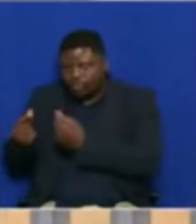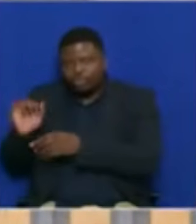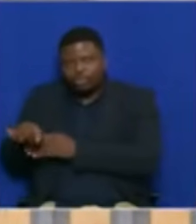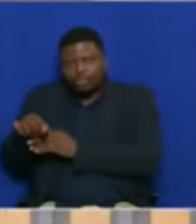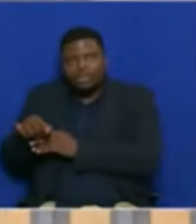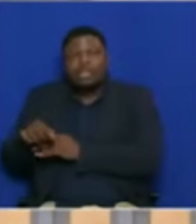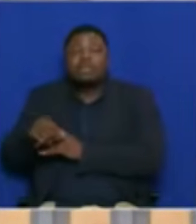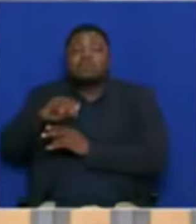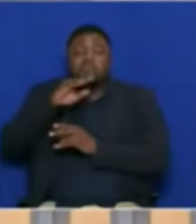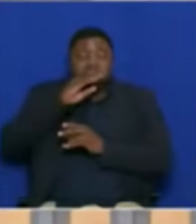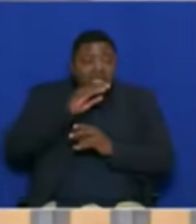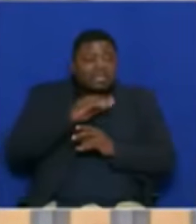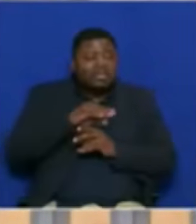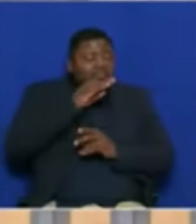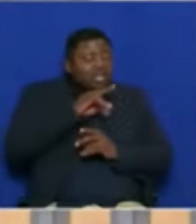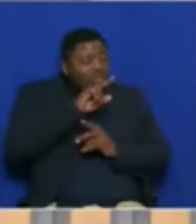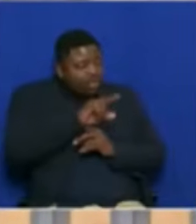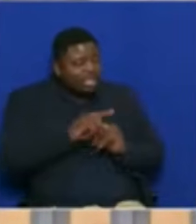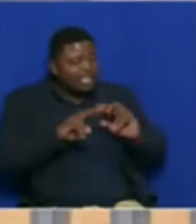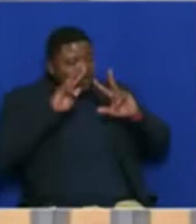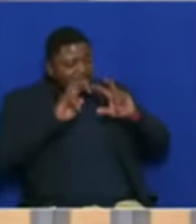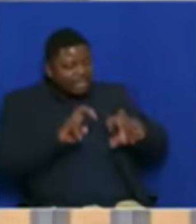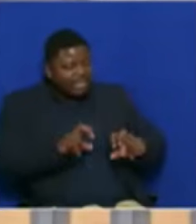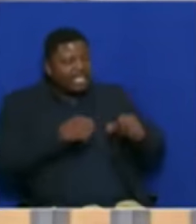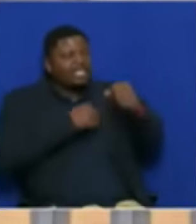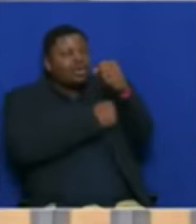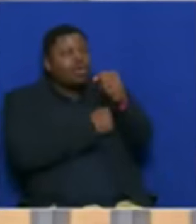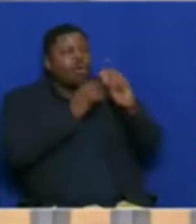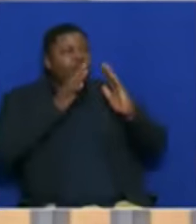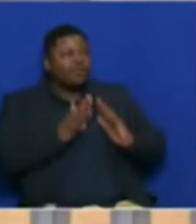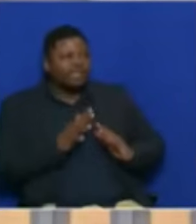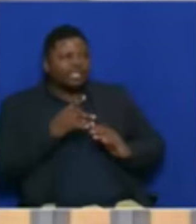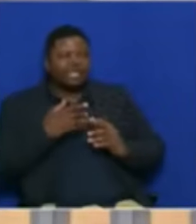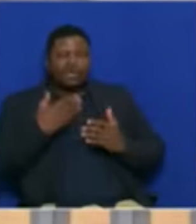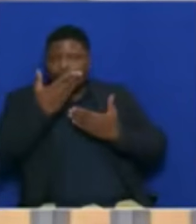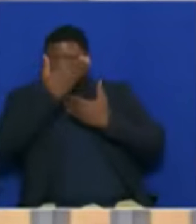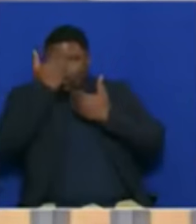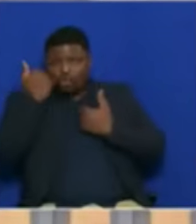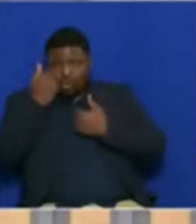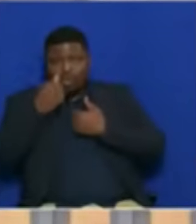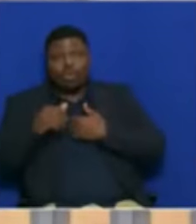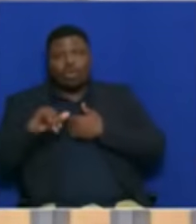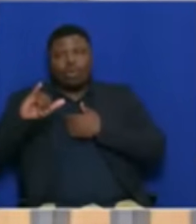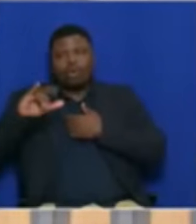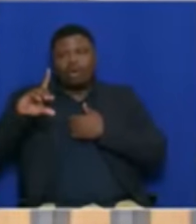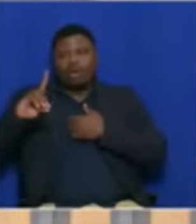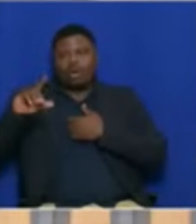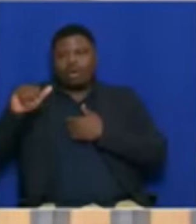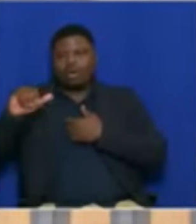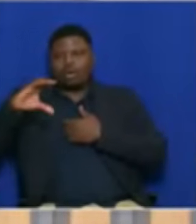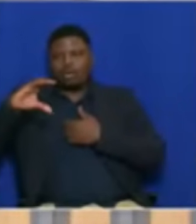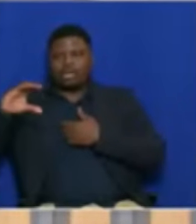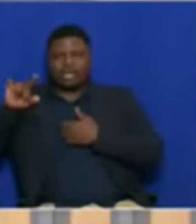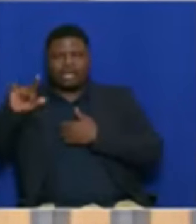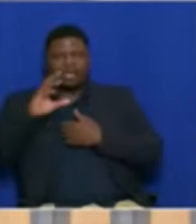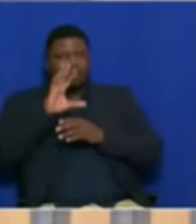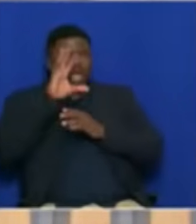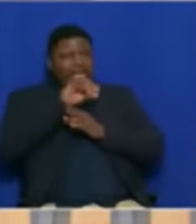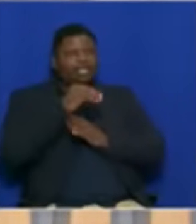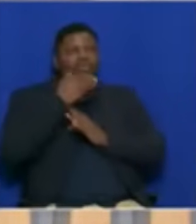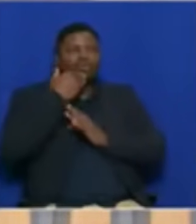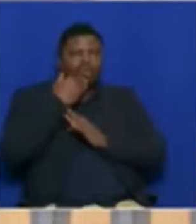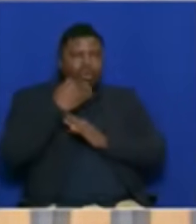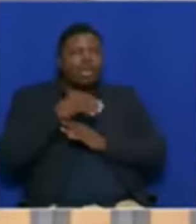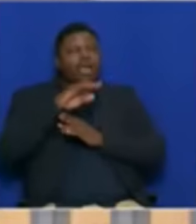what IDEC was asking for from SEPS or from BMW or from other people? You No, would sir. not have